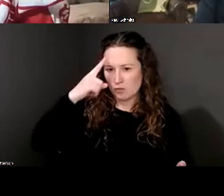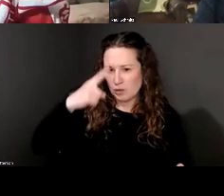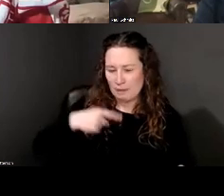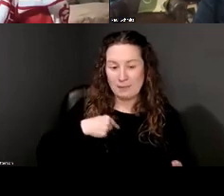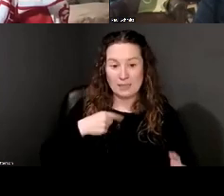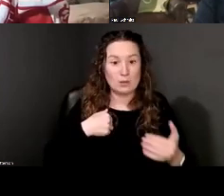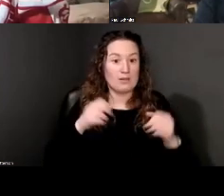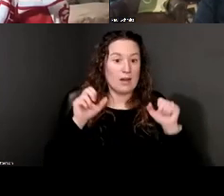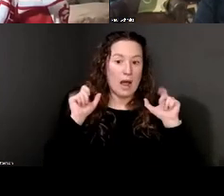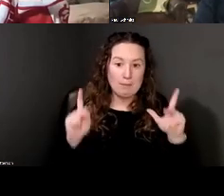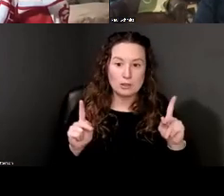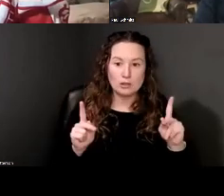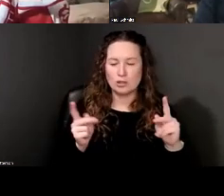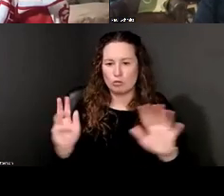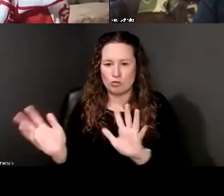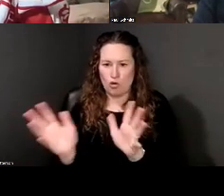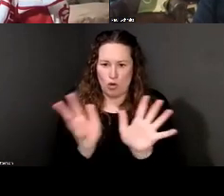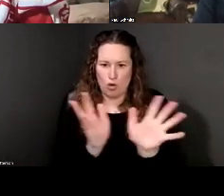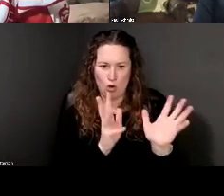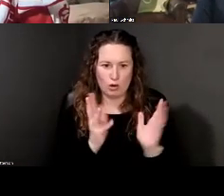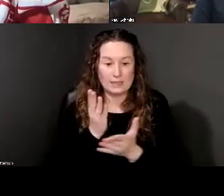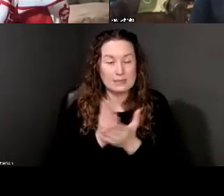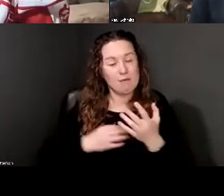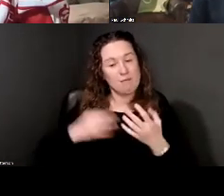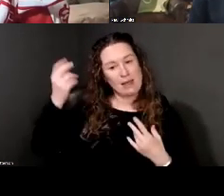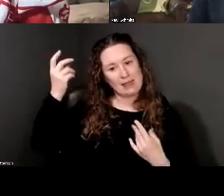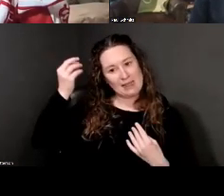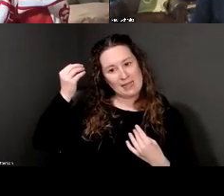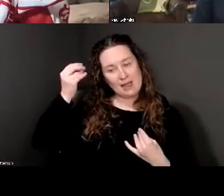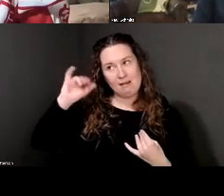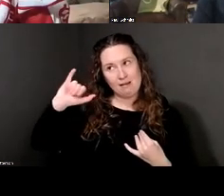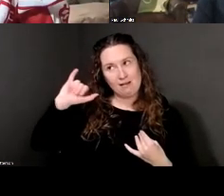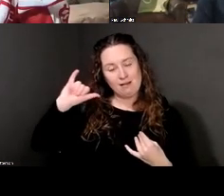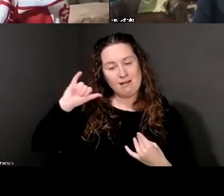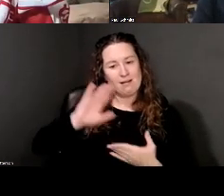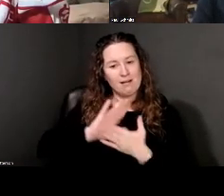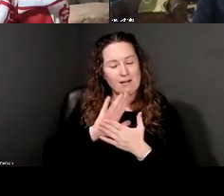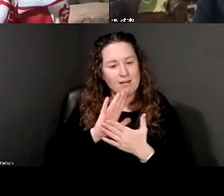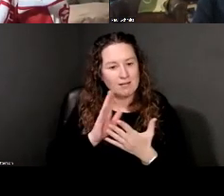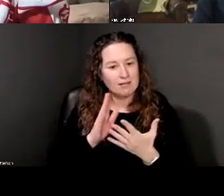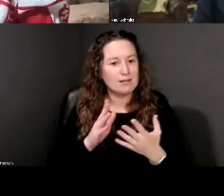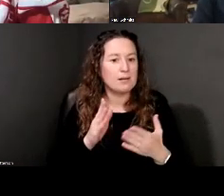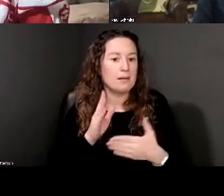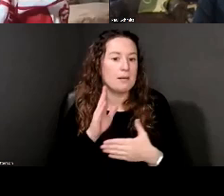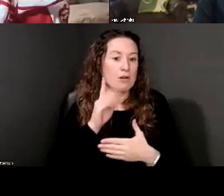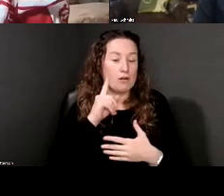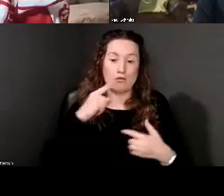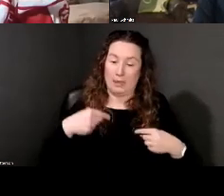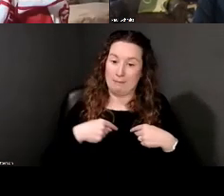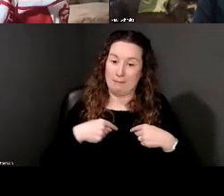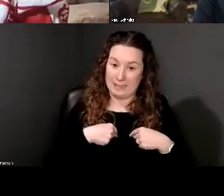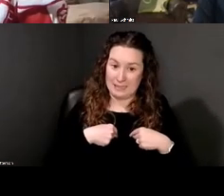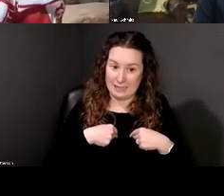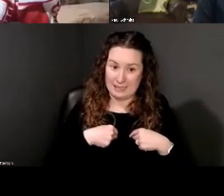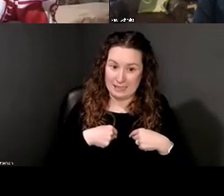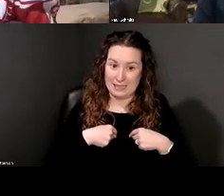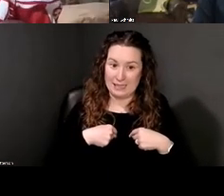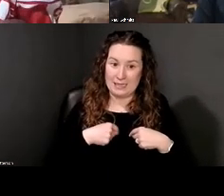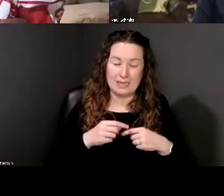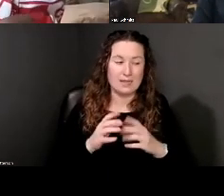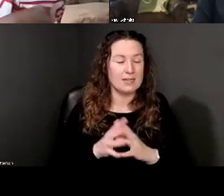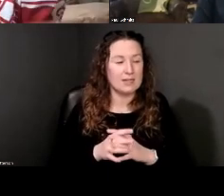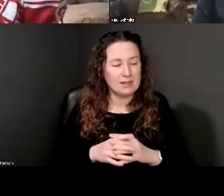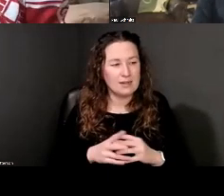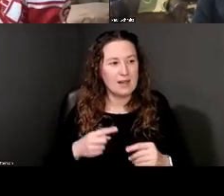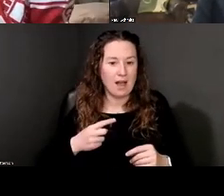and crystallize some of my thinking, because part of what is emerging for me is I was drawing some